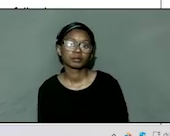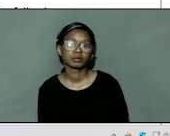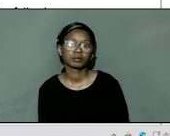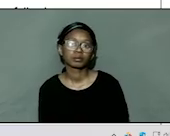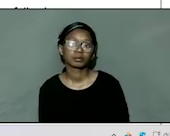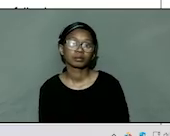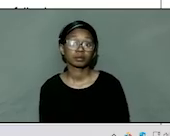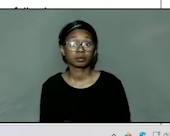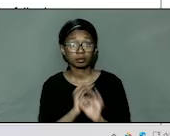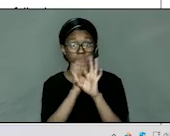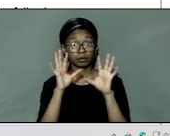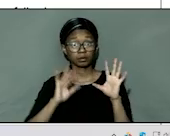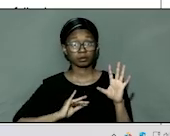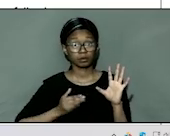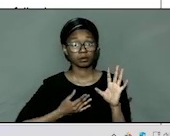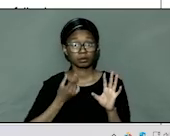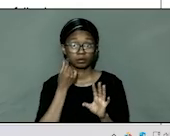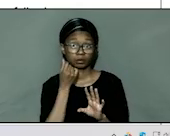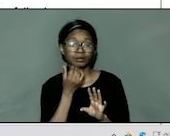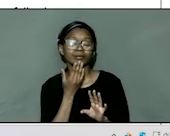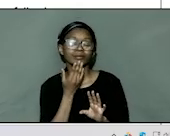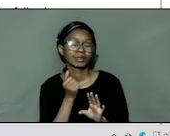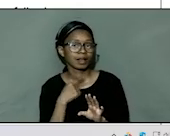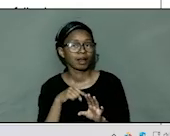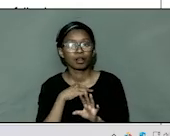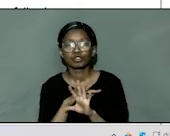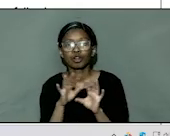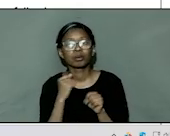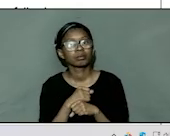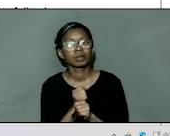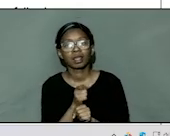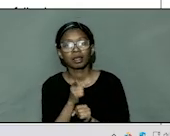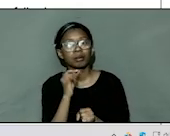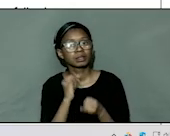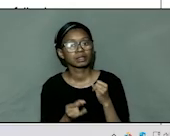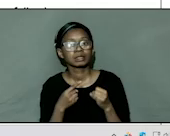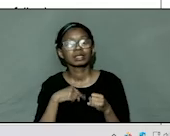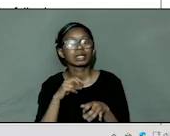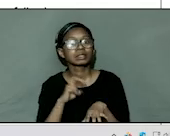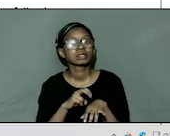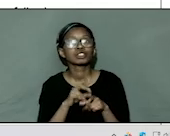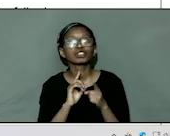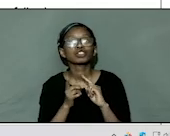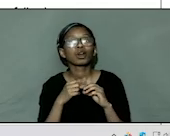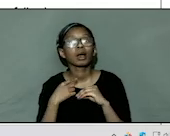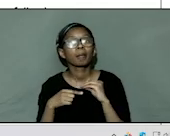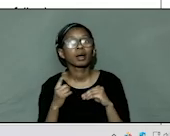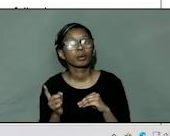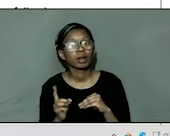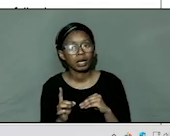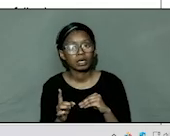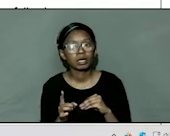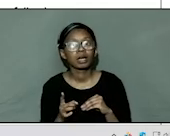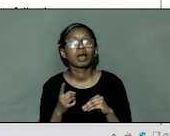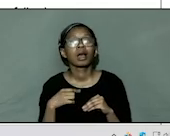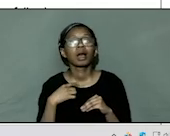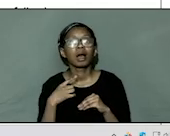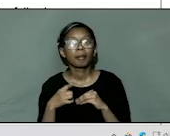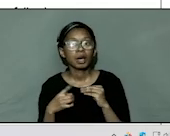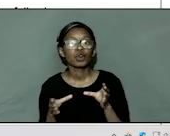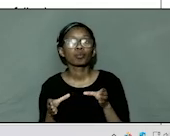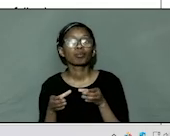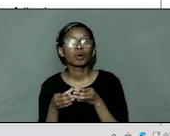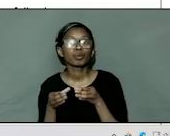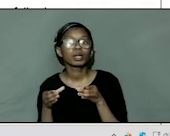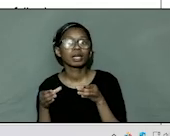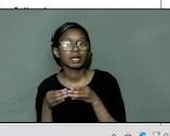Is it clear, ladies and gentlemen? Please let us not make that mistake. We must talk of a what? Of a population. Now, if